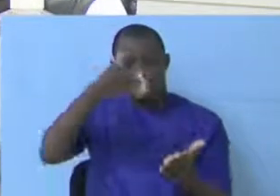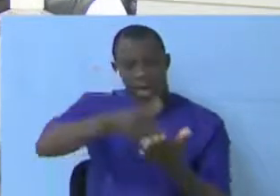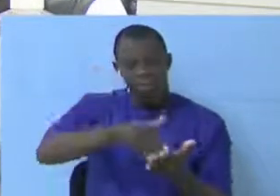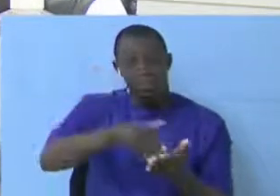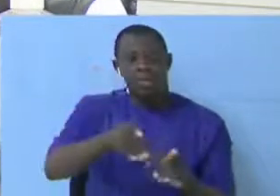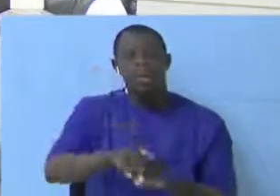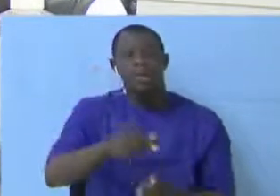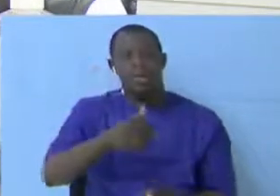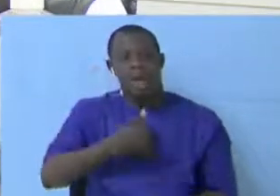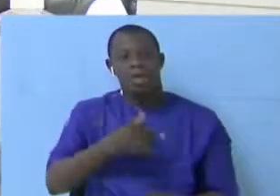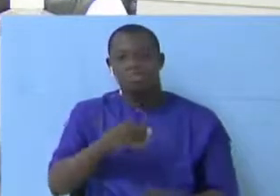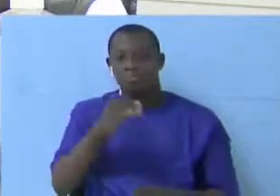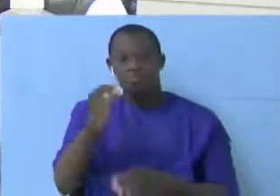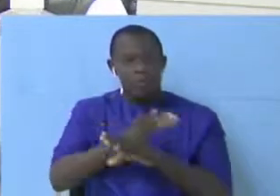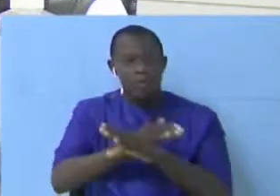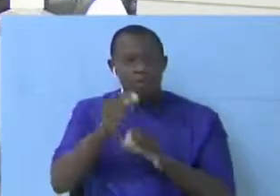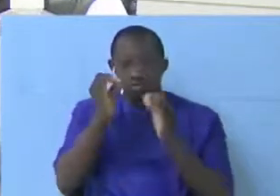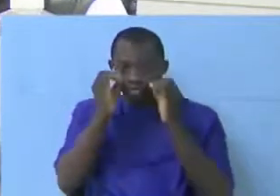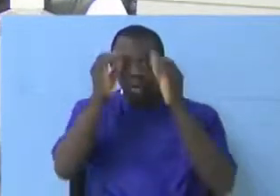I was kind of shocked.